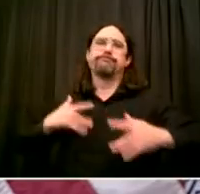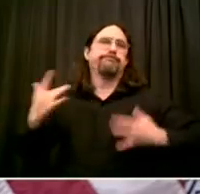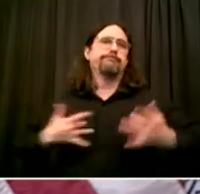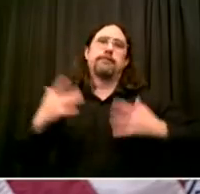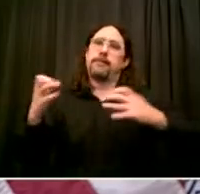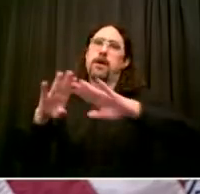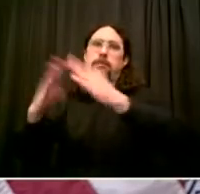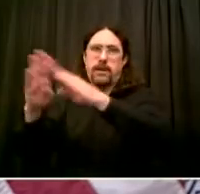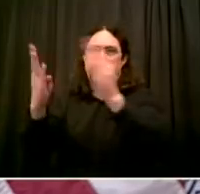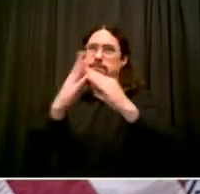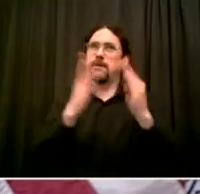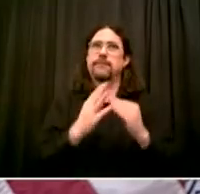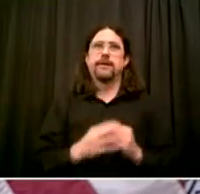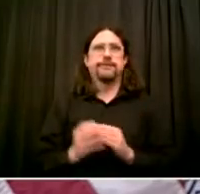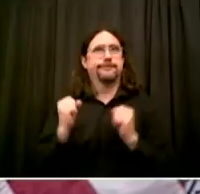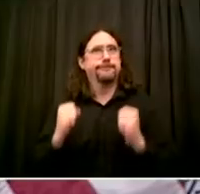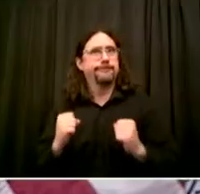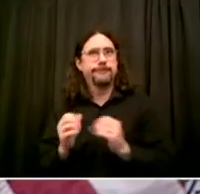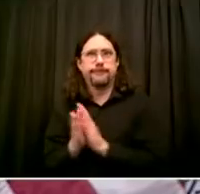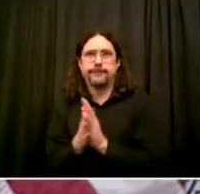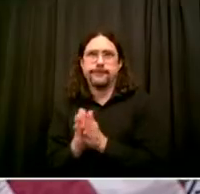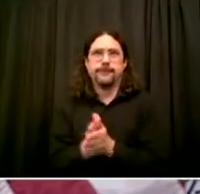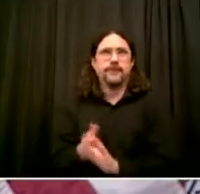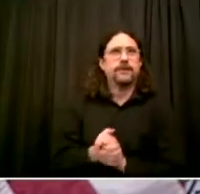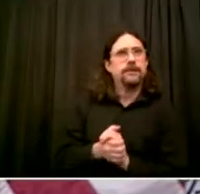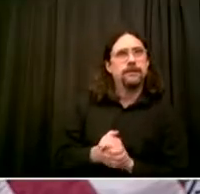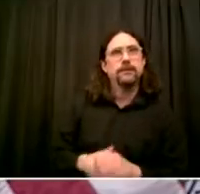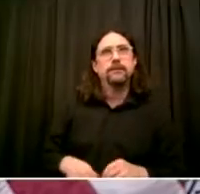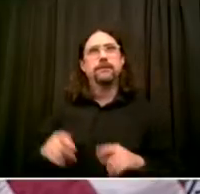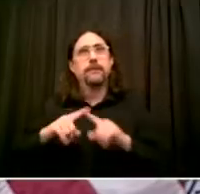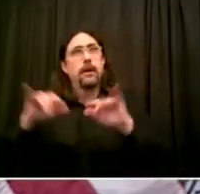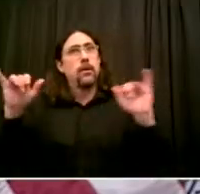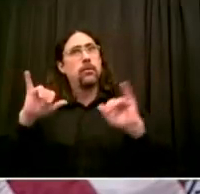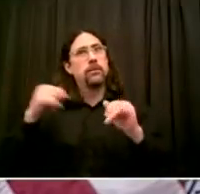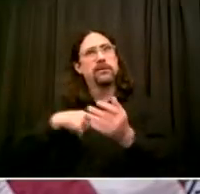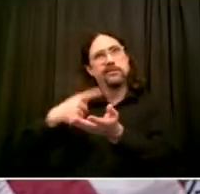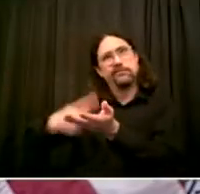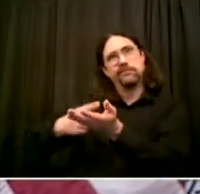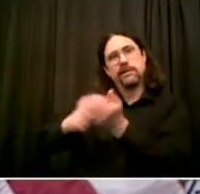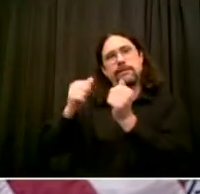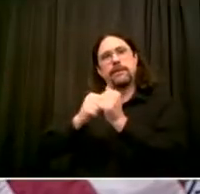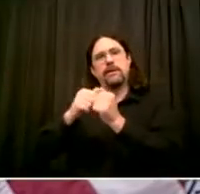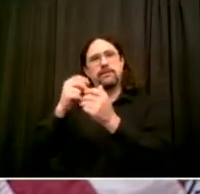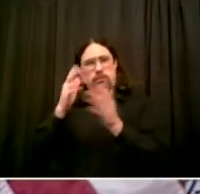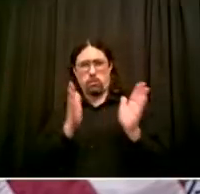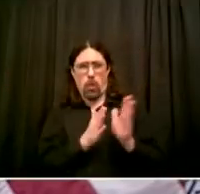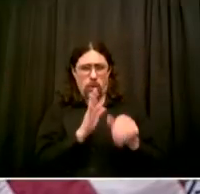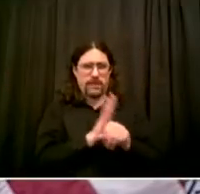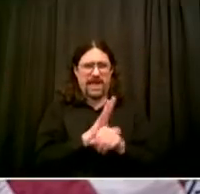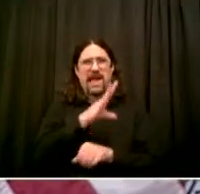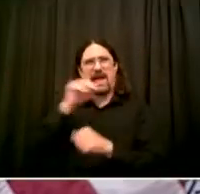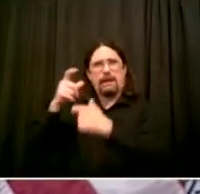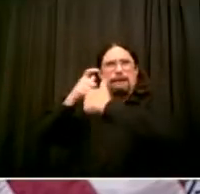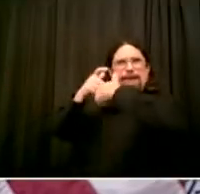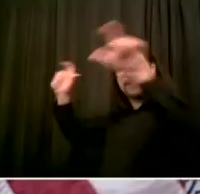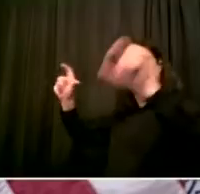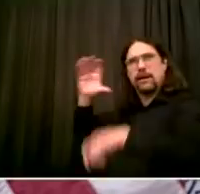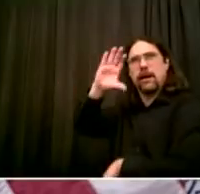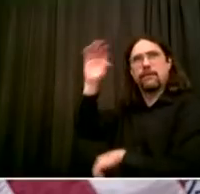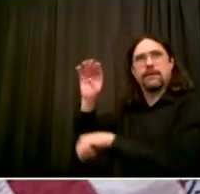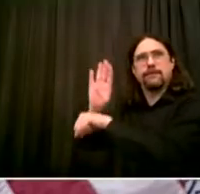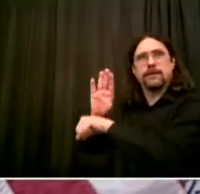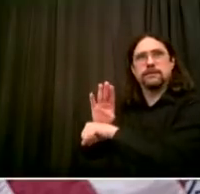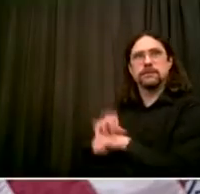they're seeing around the country is a huge amount of pent-up retail demand that kind of exploded once stores could open again, and they expect that here as